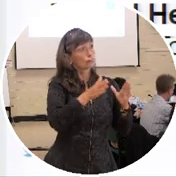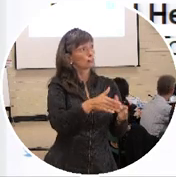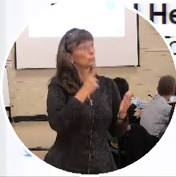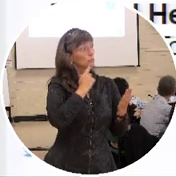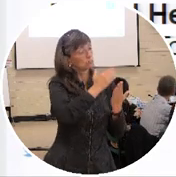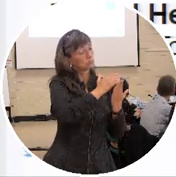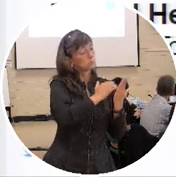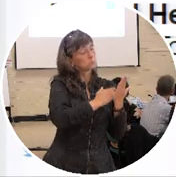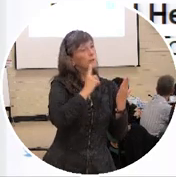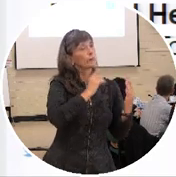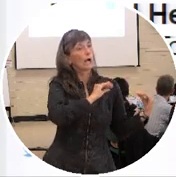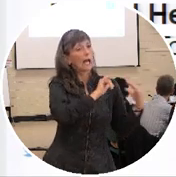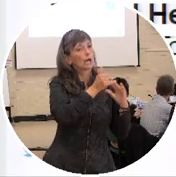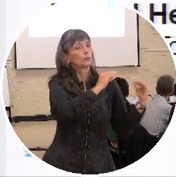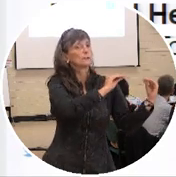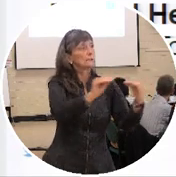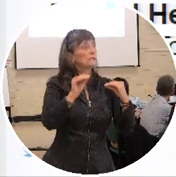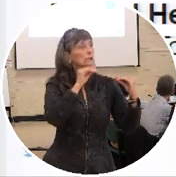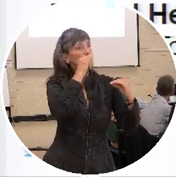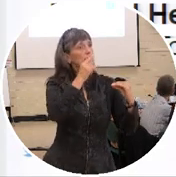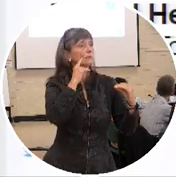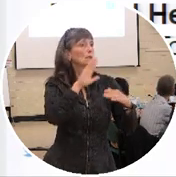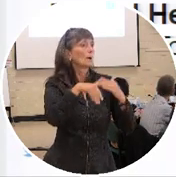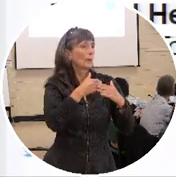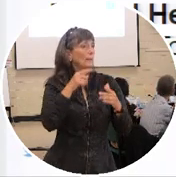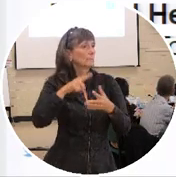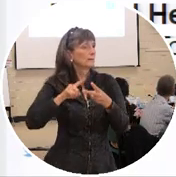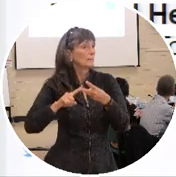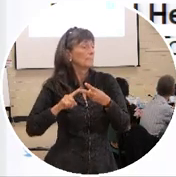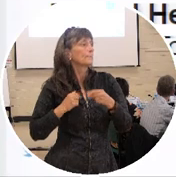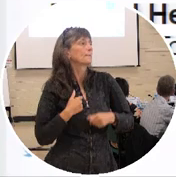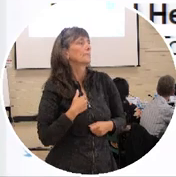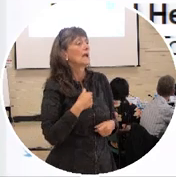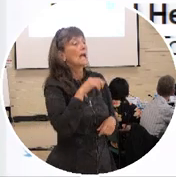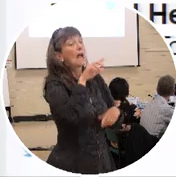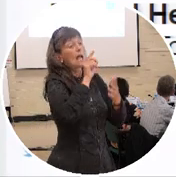distributed. In the area of LGBTQ